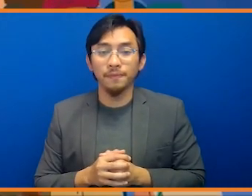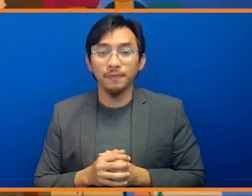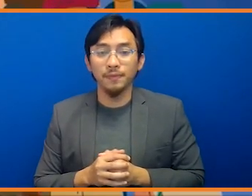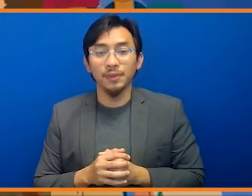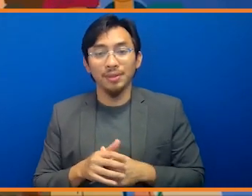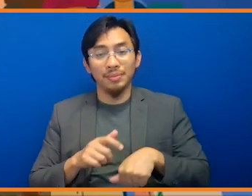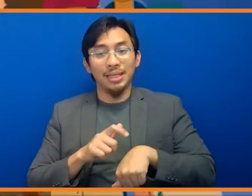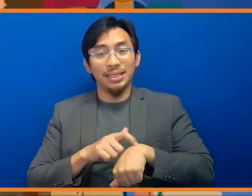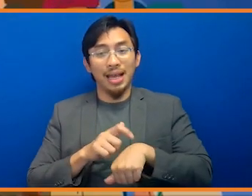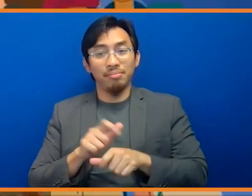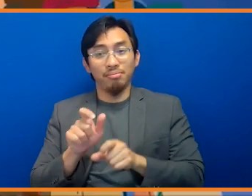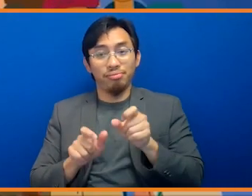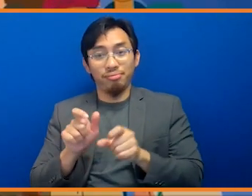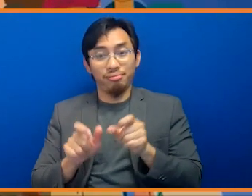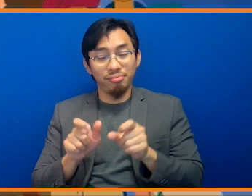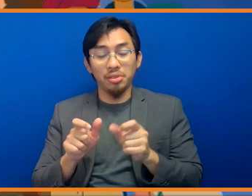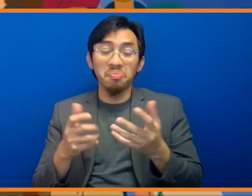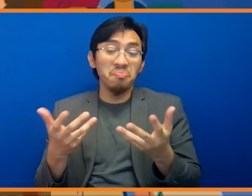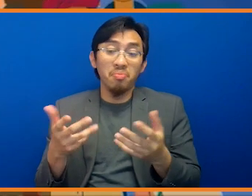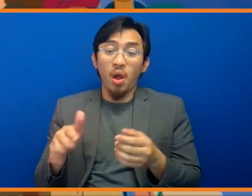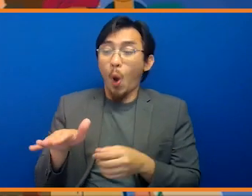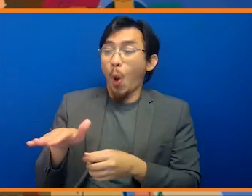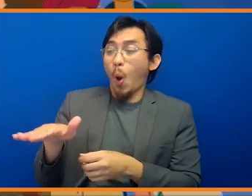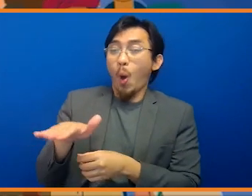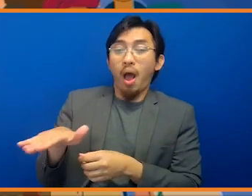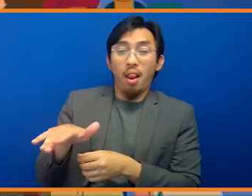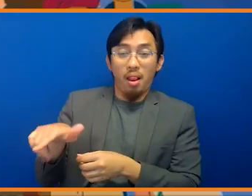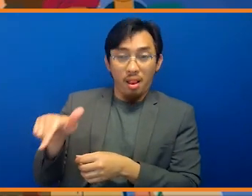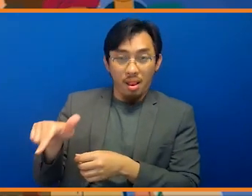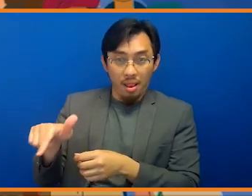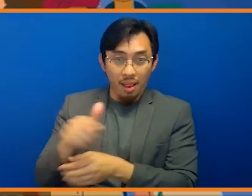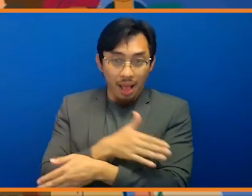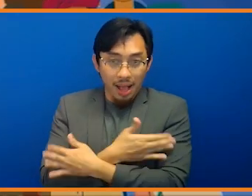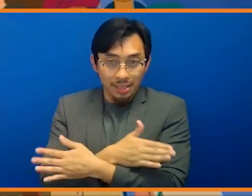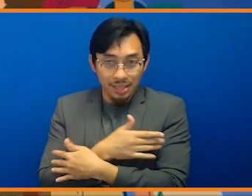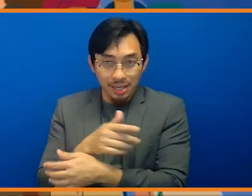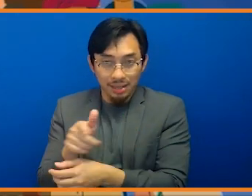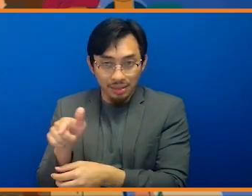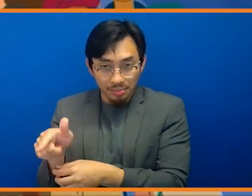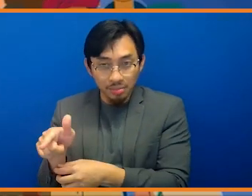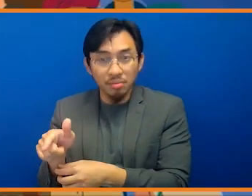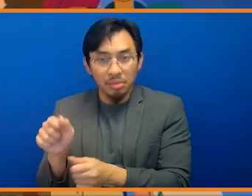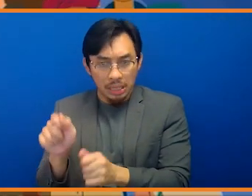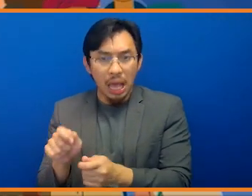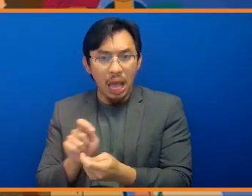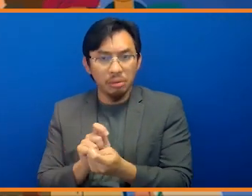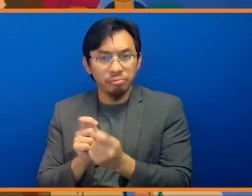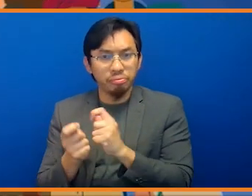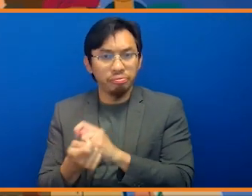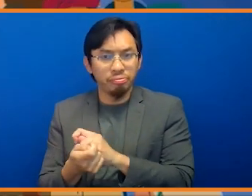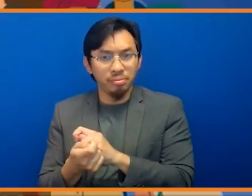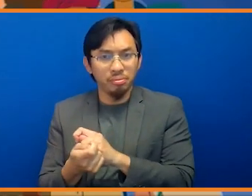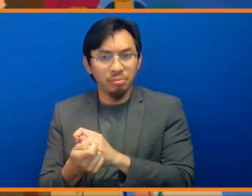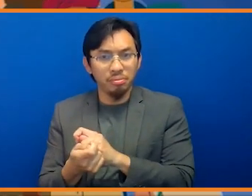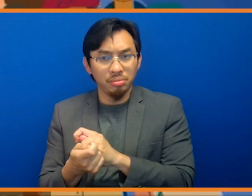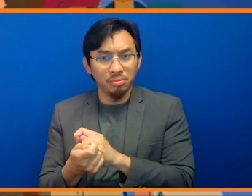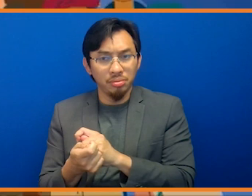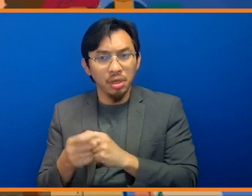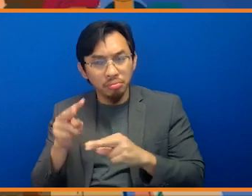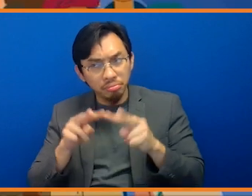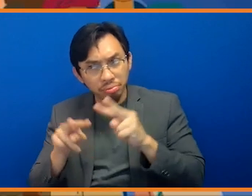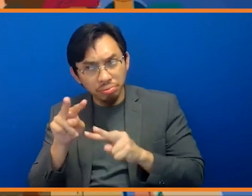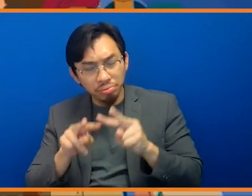It is a time that people, our locals in Aceh, transform themselves from the